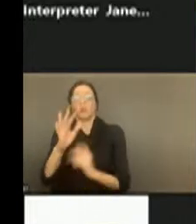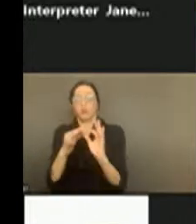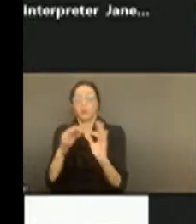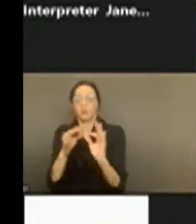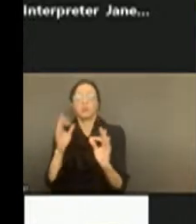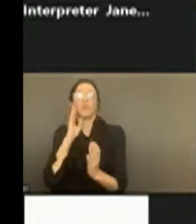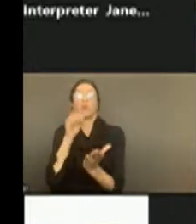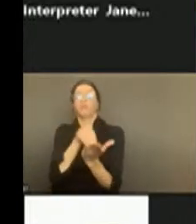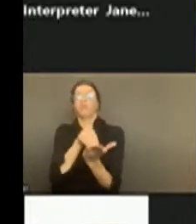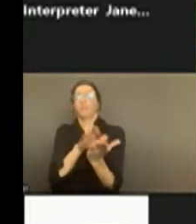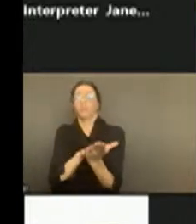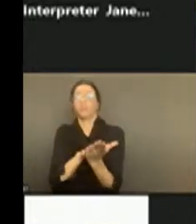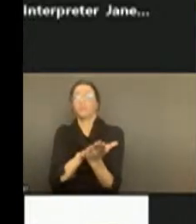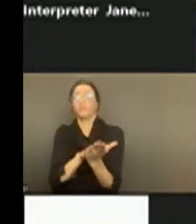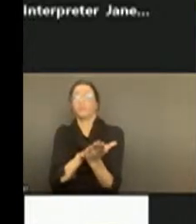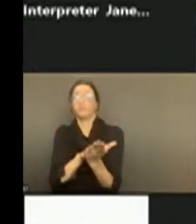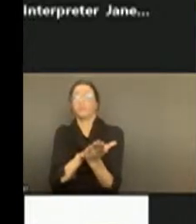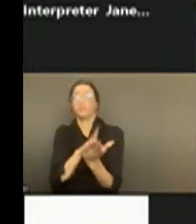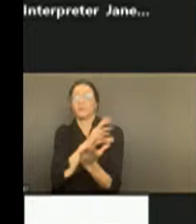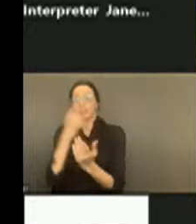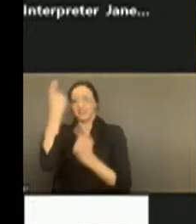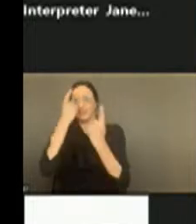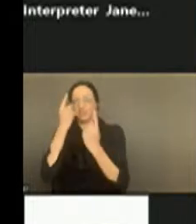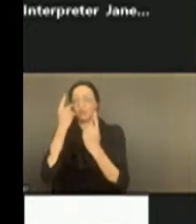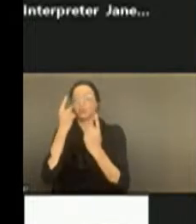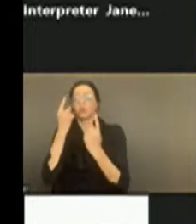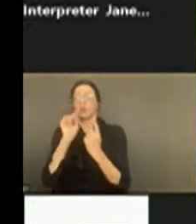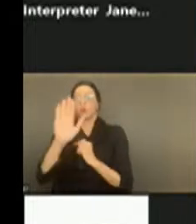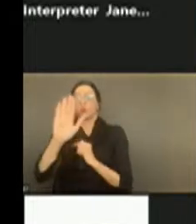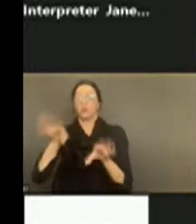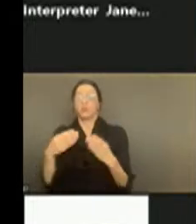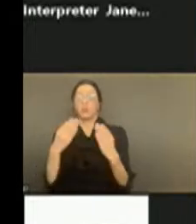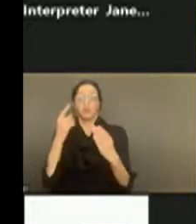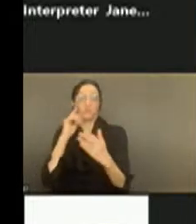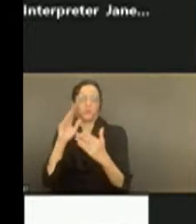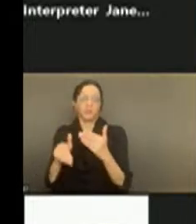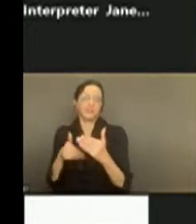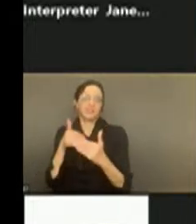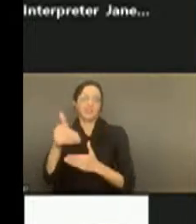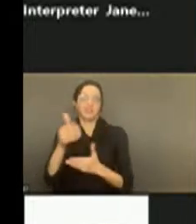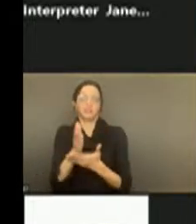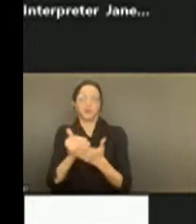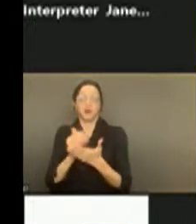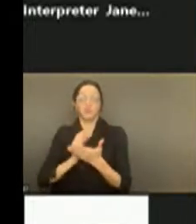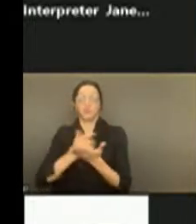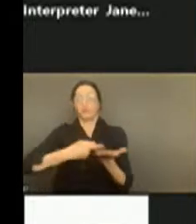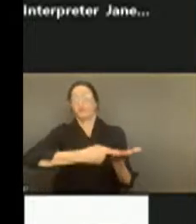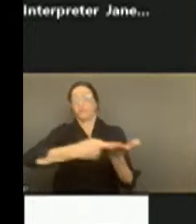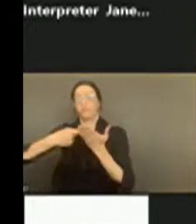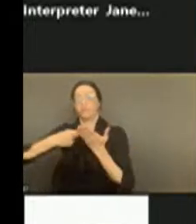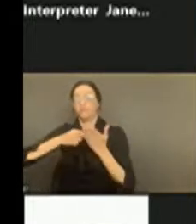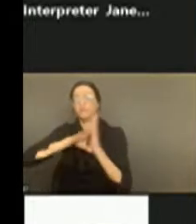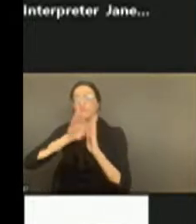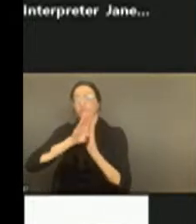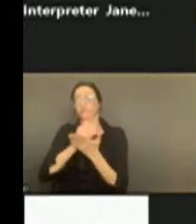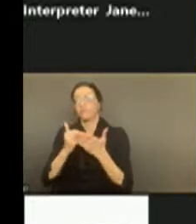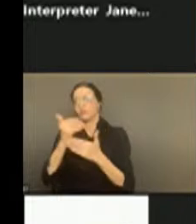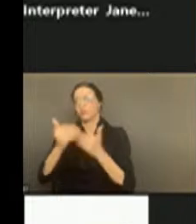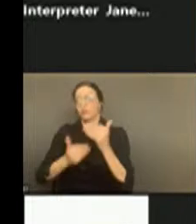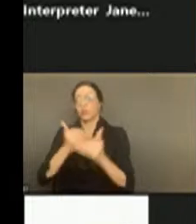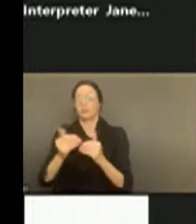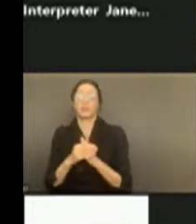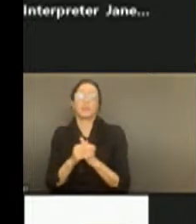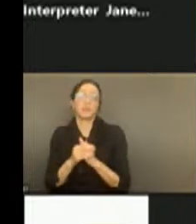of our deliberations for next year's budget development process. The next speaker I have is Bay Lizette